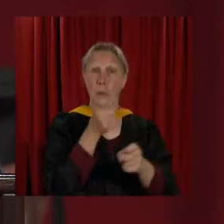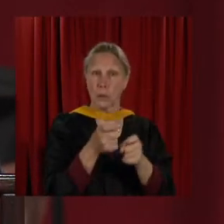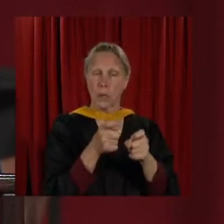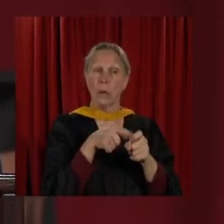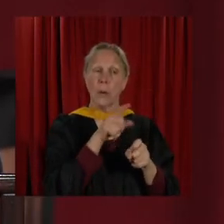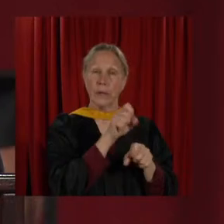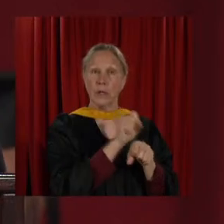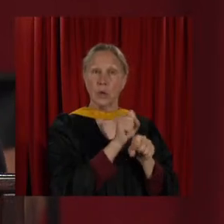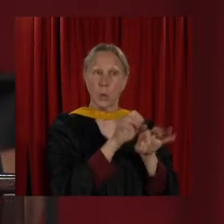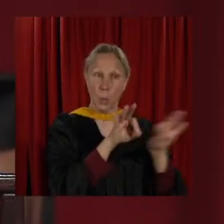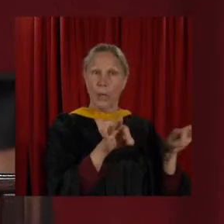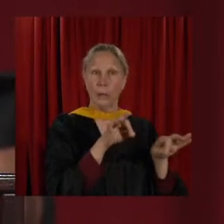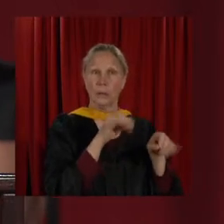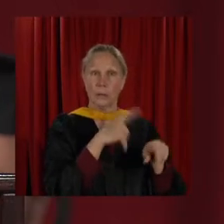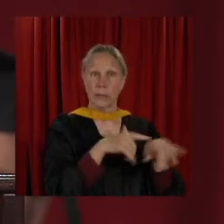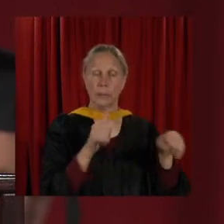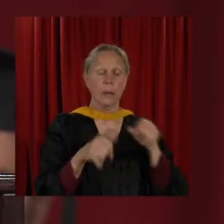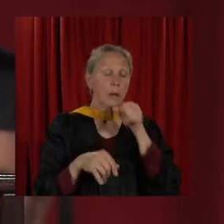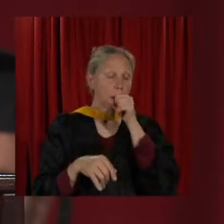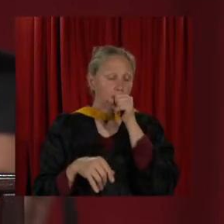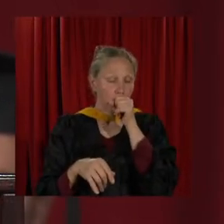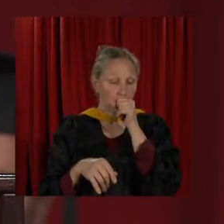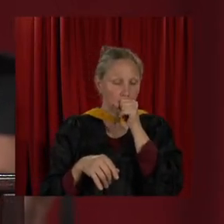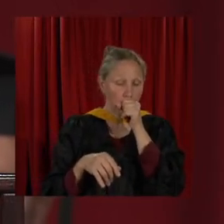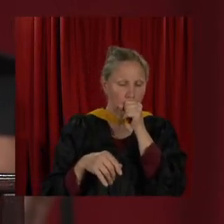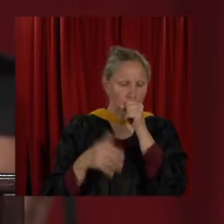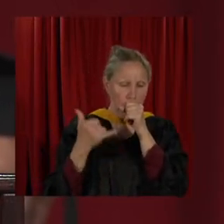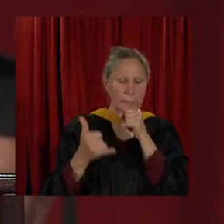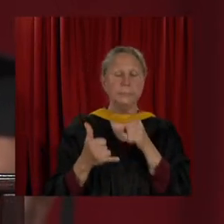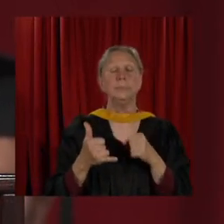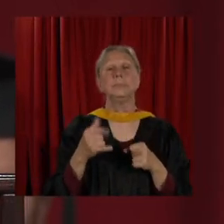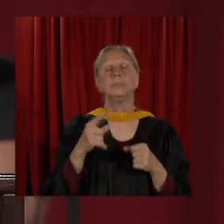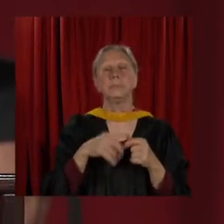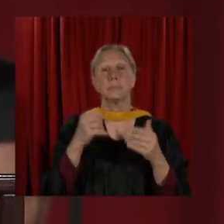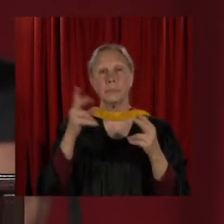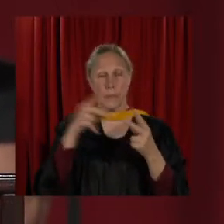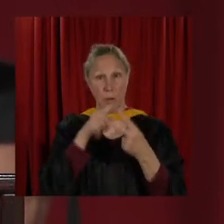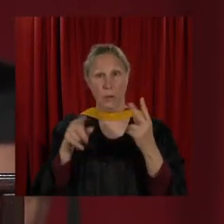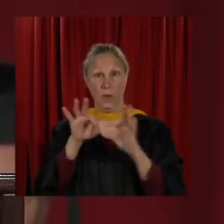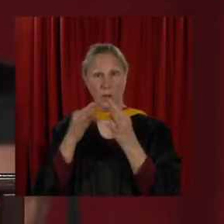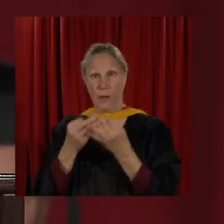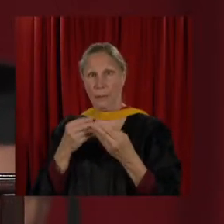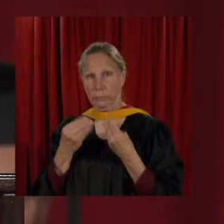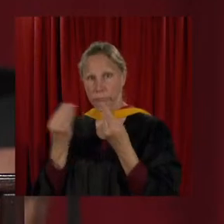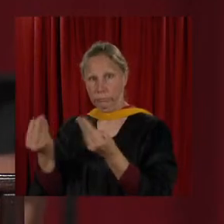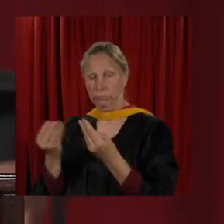towards their degree. So it is at this time I would like to recognize those families.